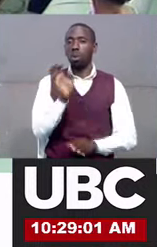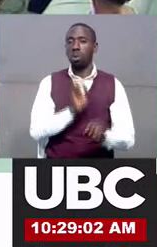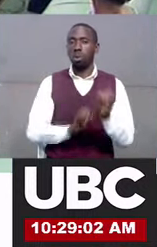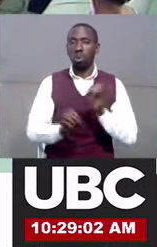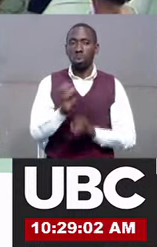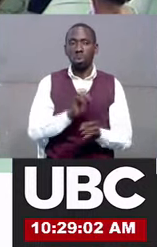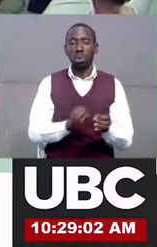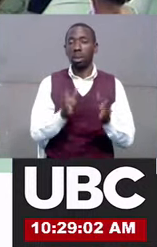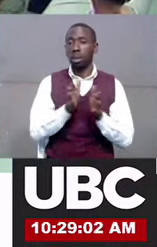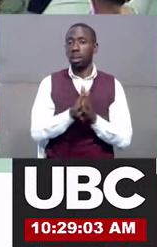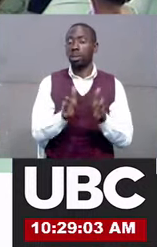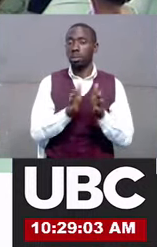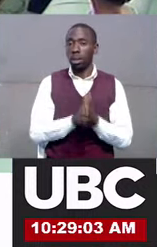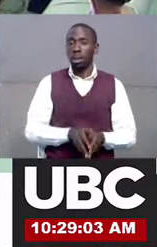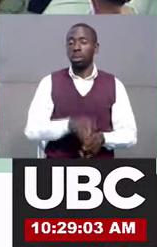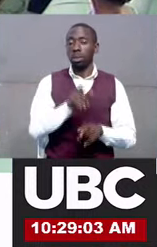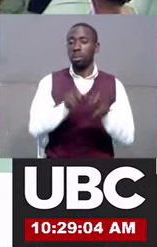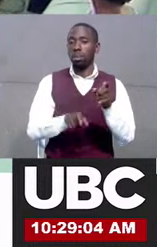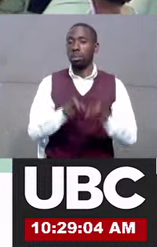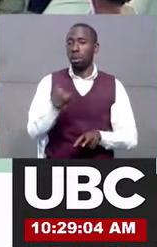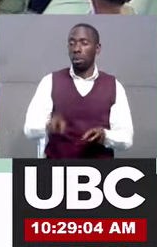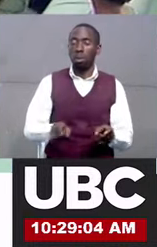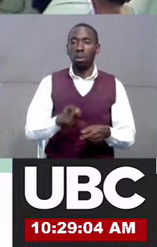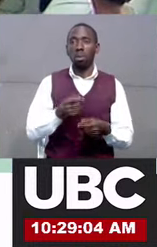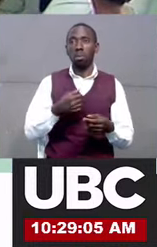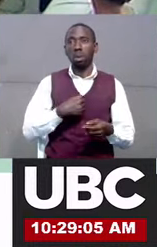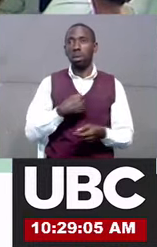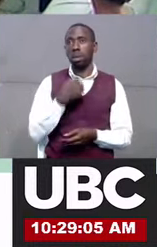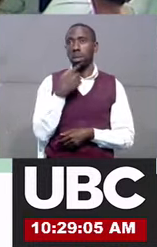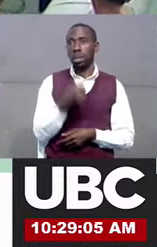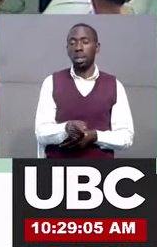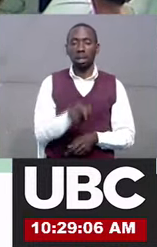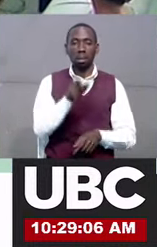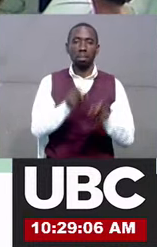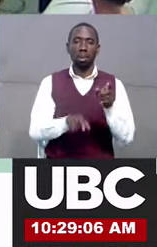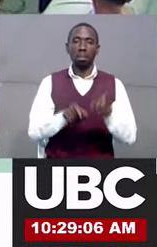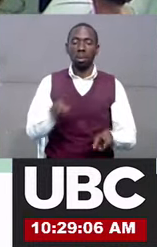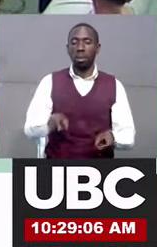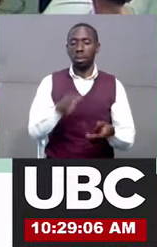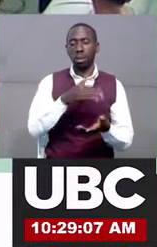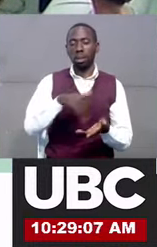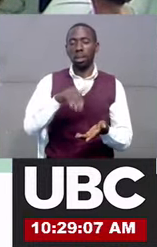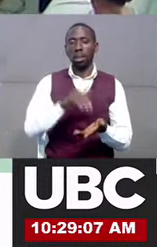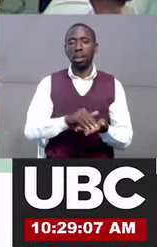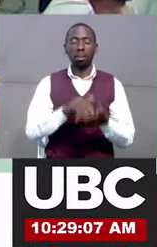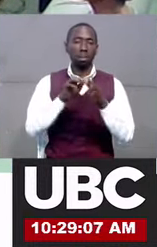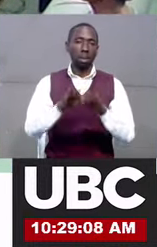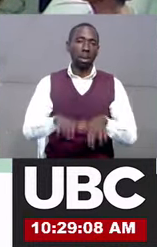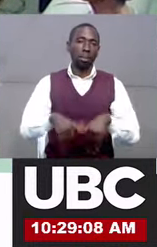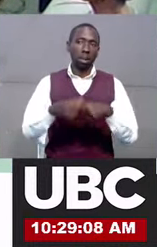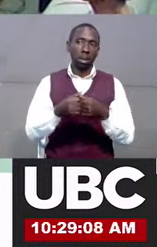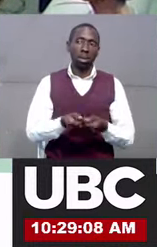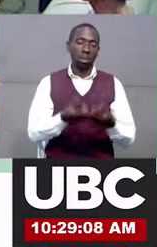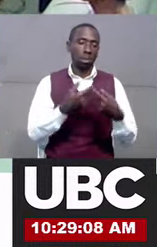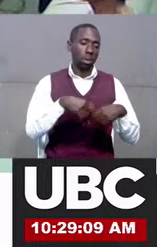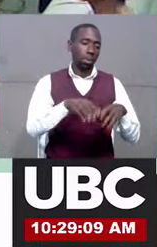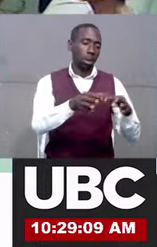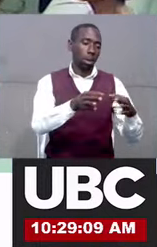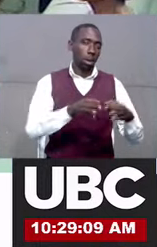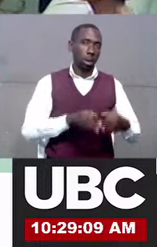explain itself to the people for which we are a people-centered parliament, to account to the people of